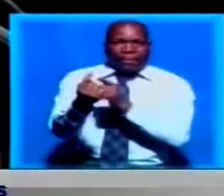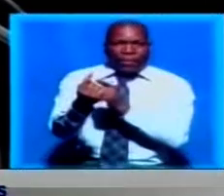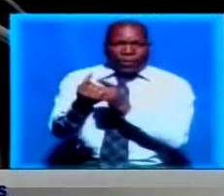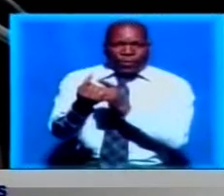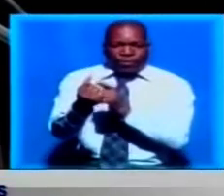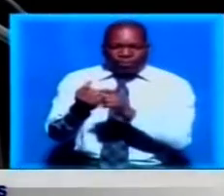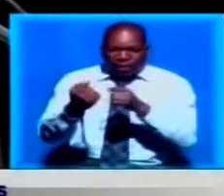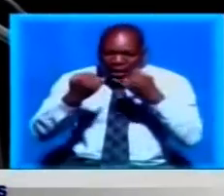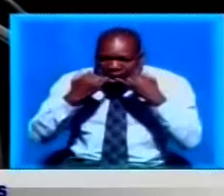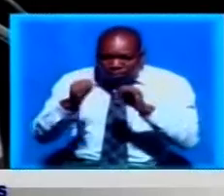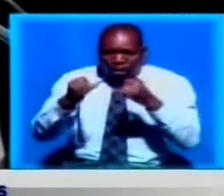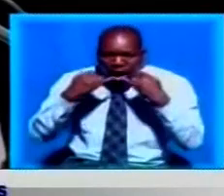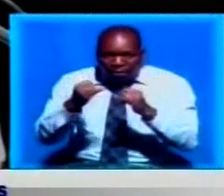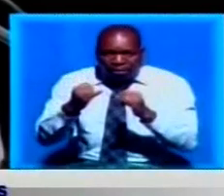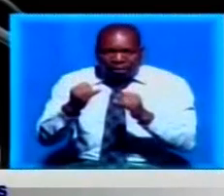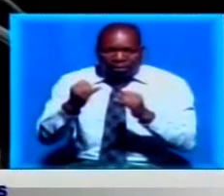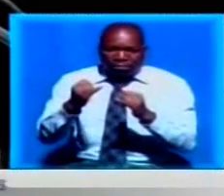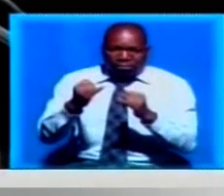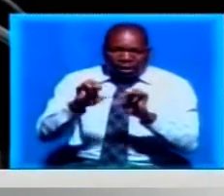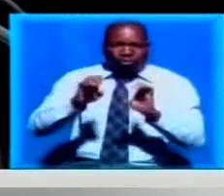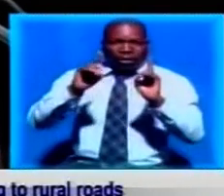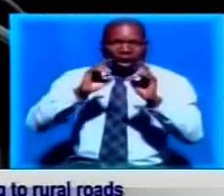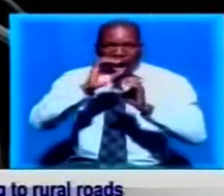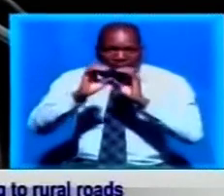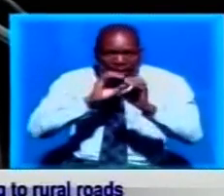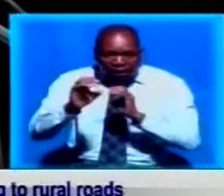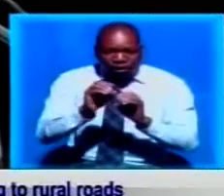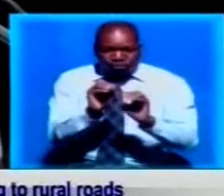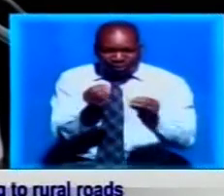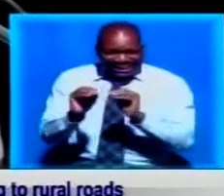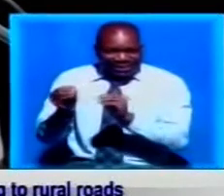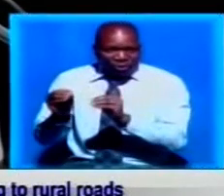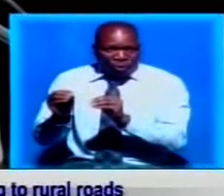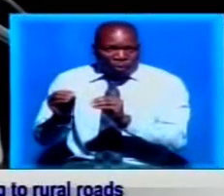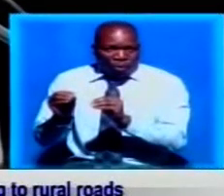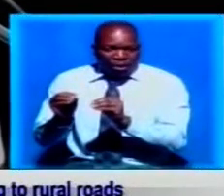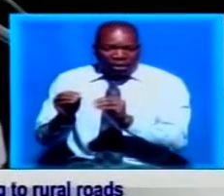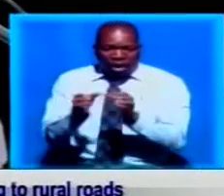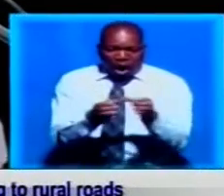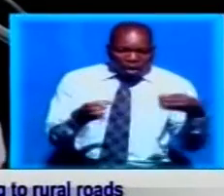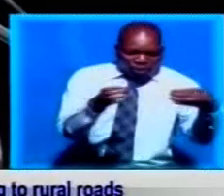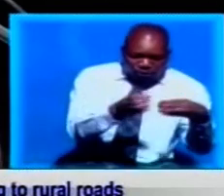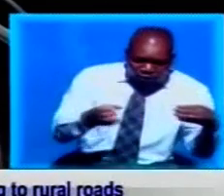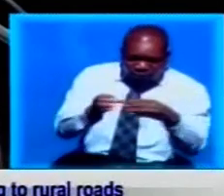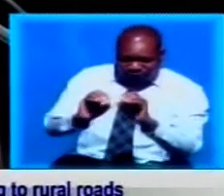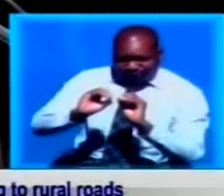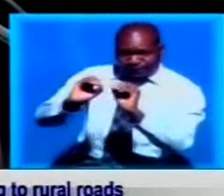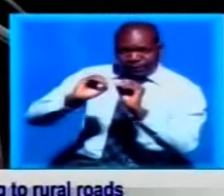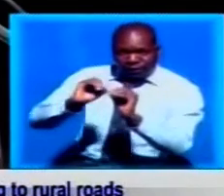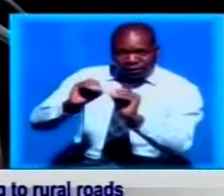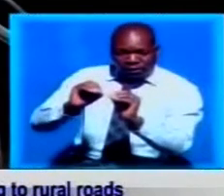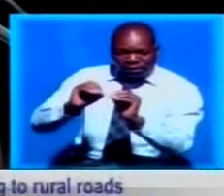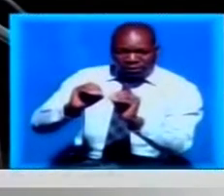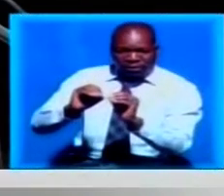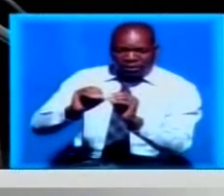out information, education, communication materials where we will teach communities against